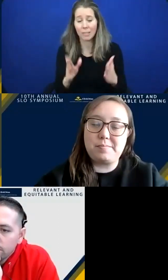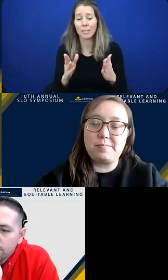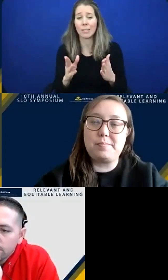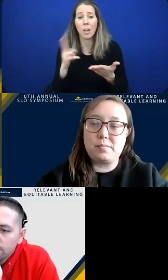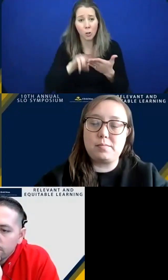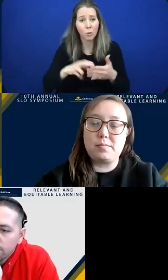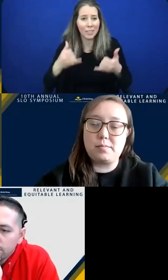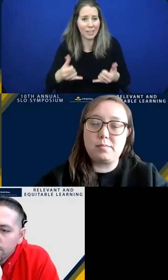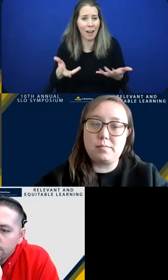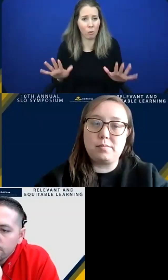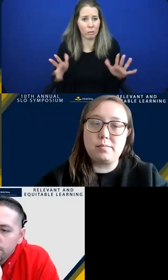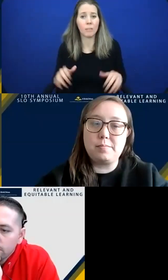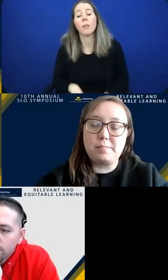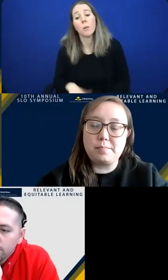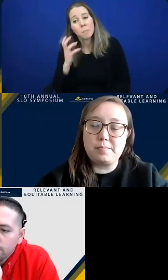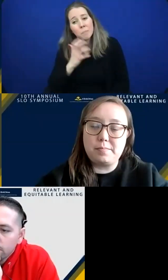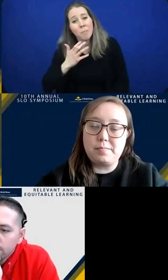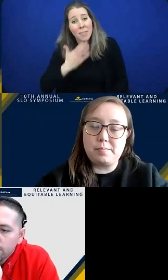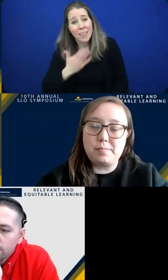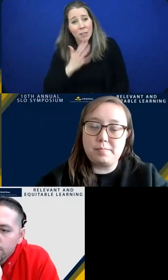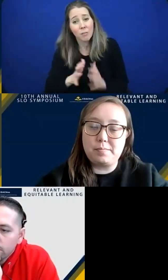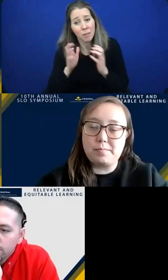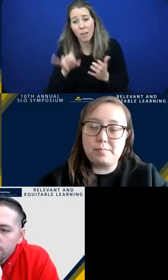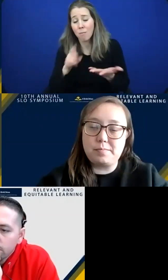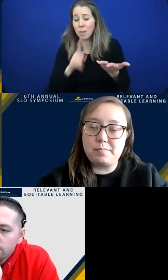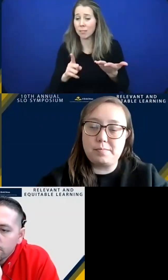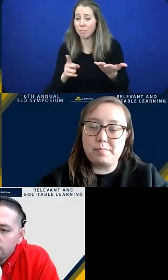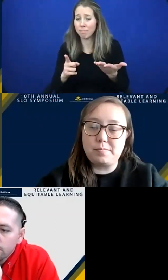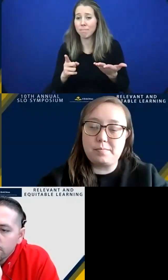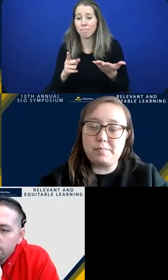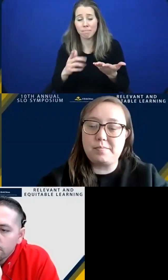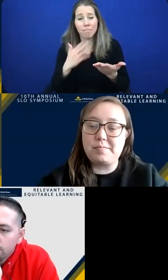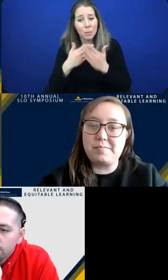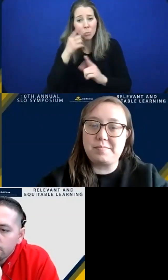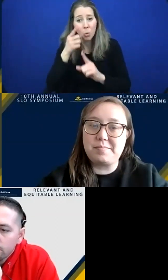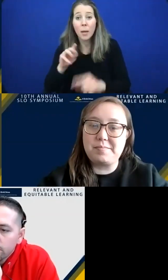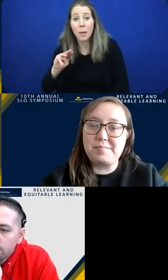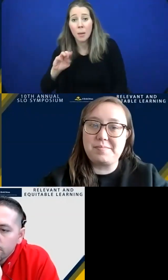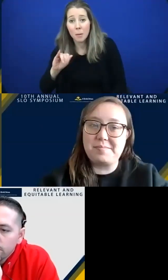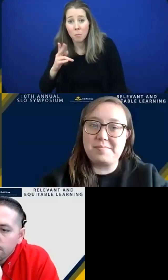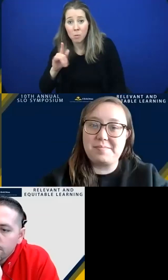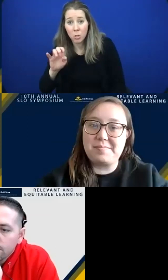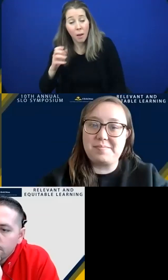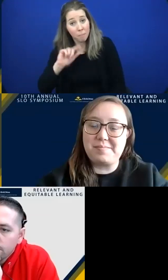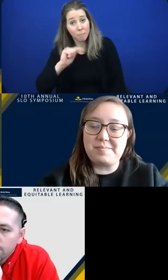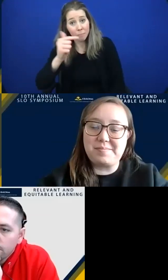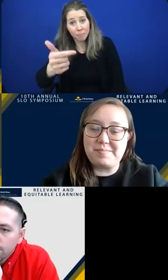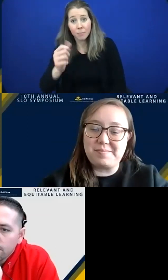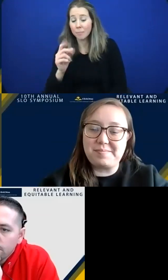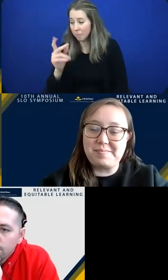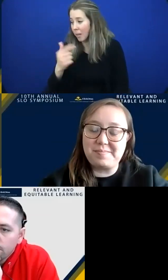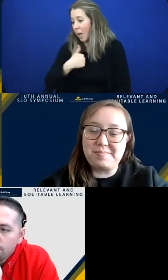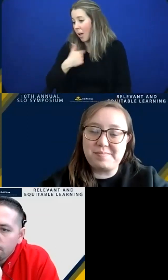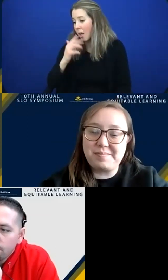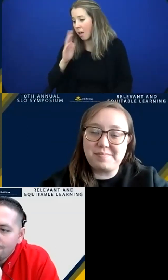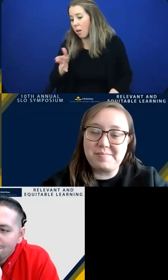Wow. Thank you. Thank you very much. Very insightful. Michelle, your turn. Sure. Okay, I'm going to go with something.